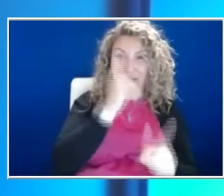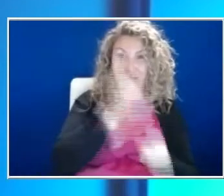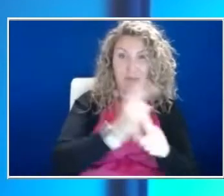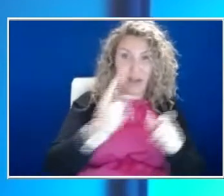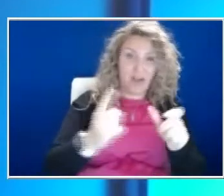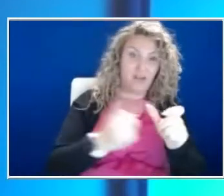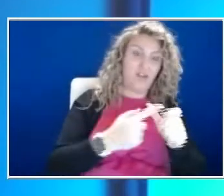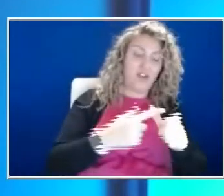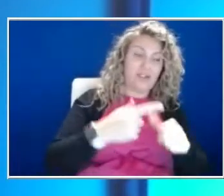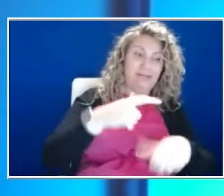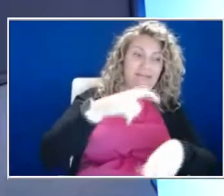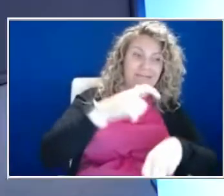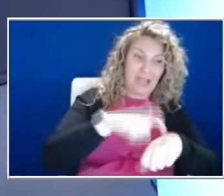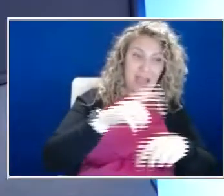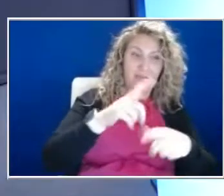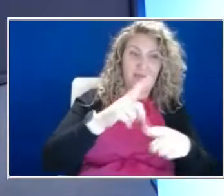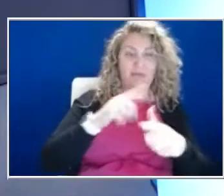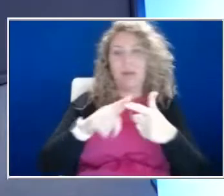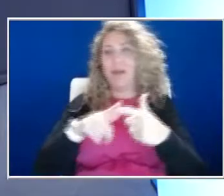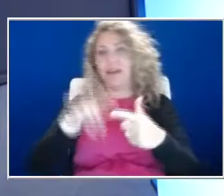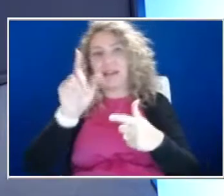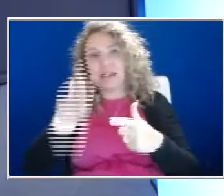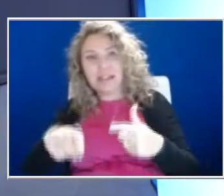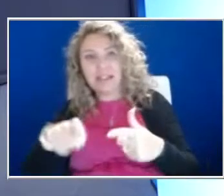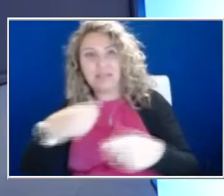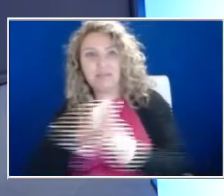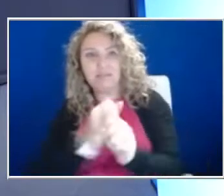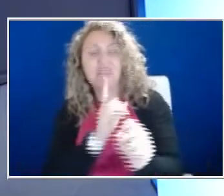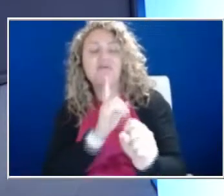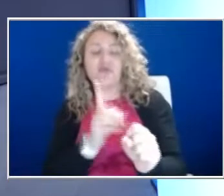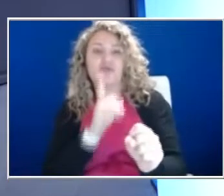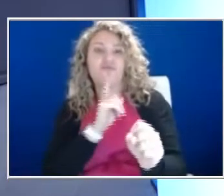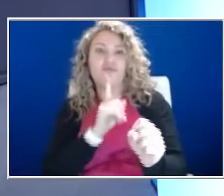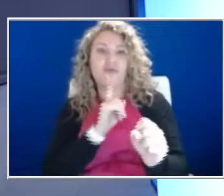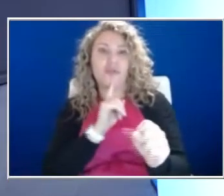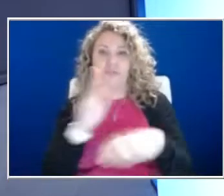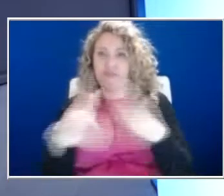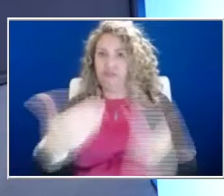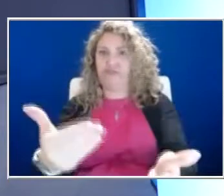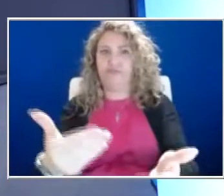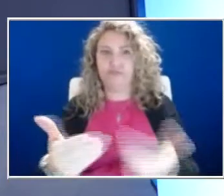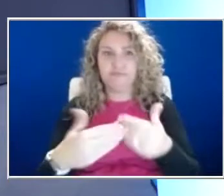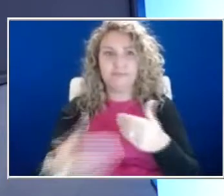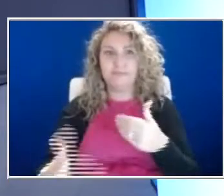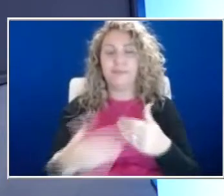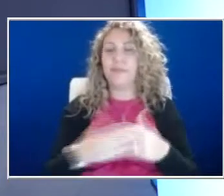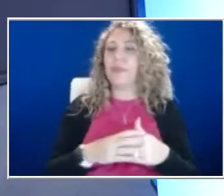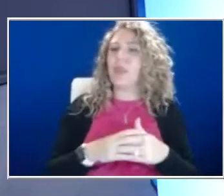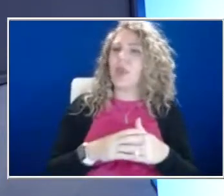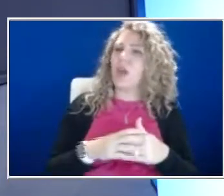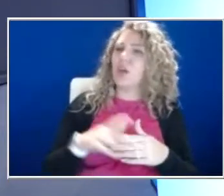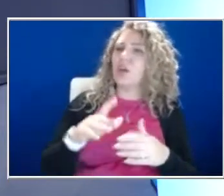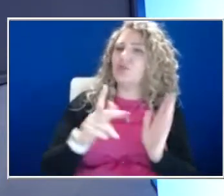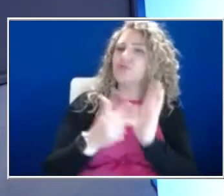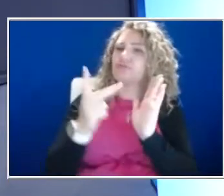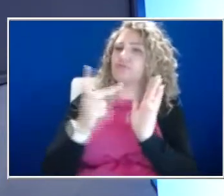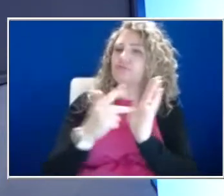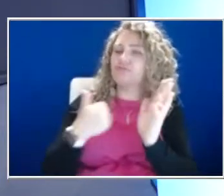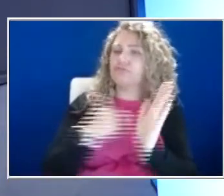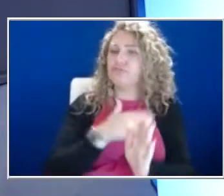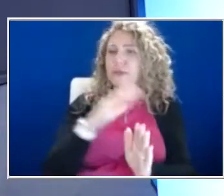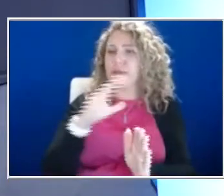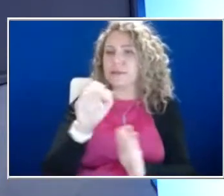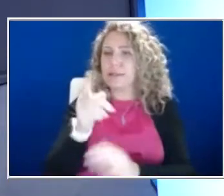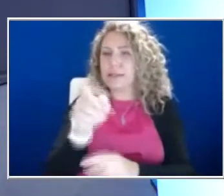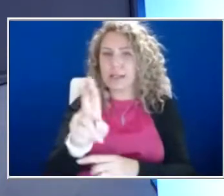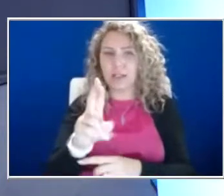top of it correct. So triple negative breast cancer accounts for about 10 to 15% of all breast cancers. For folks, we've talked a lot about the different types of breast cancer